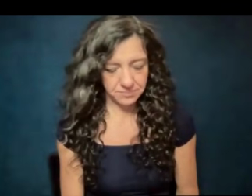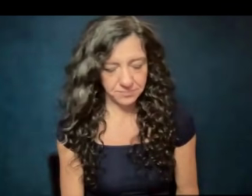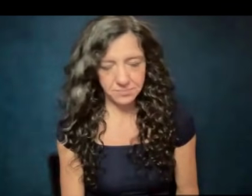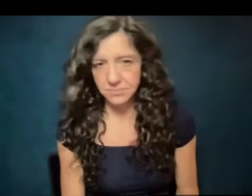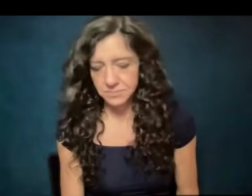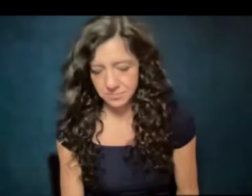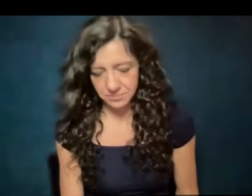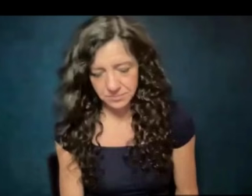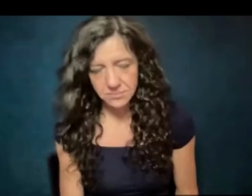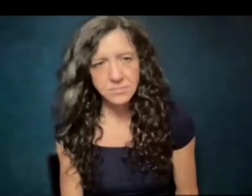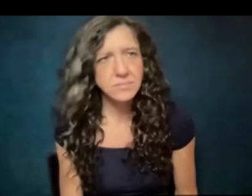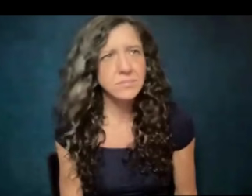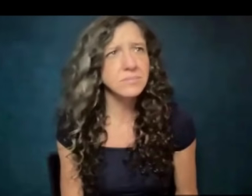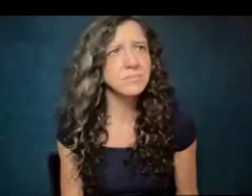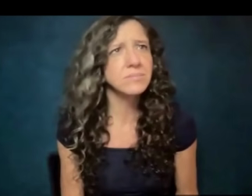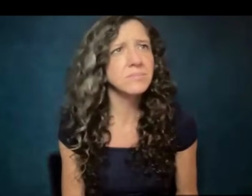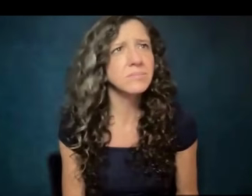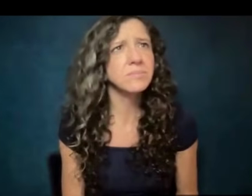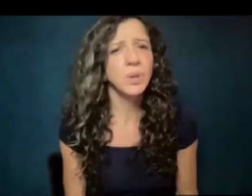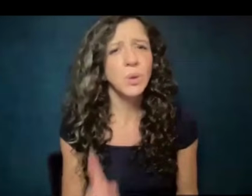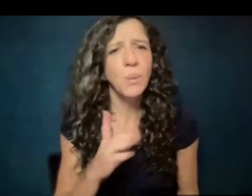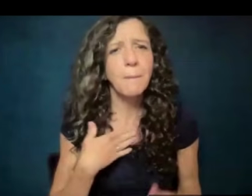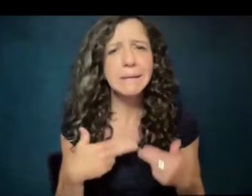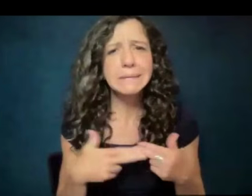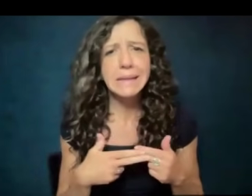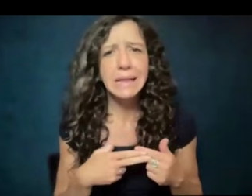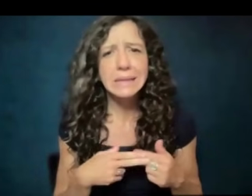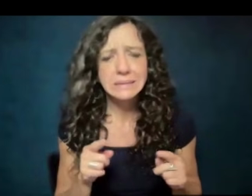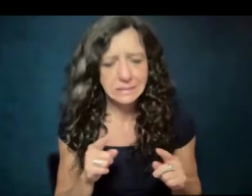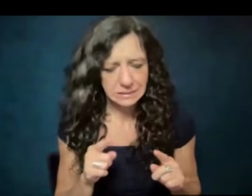And where are my slides? That's it.